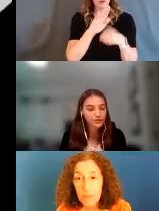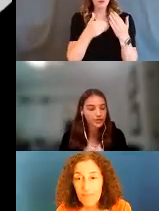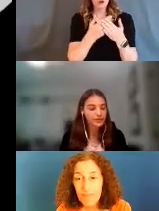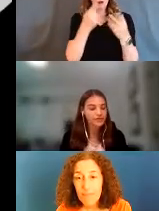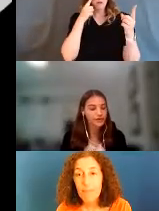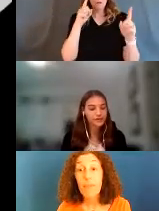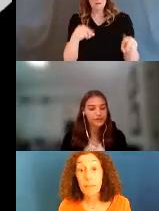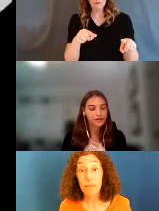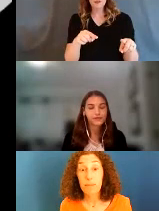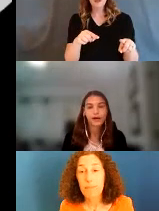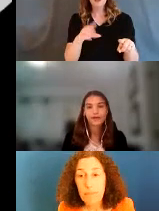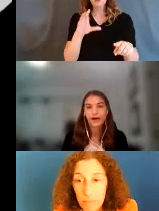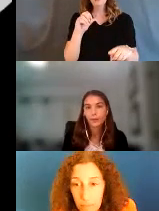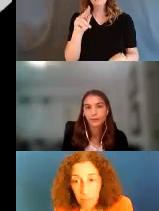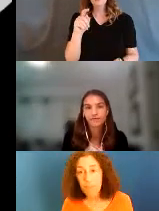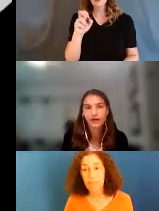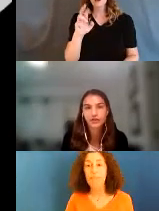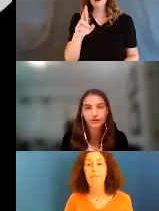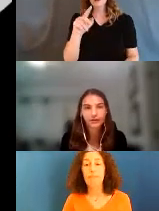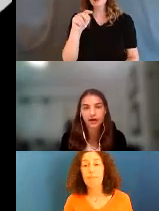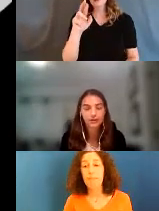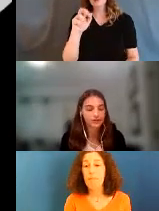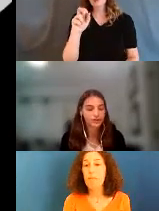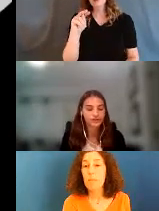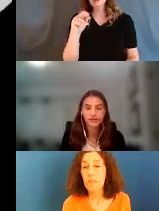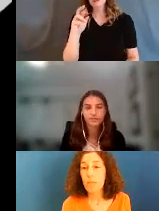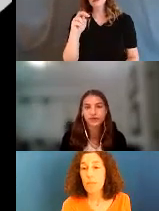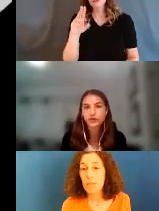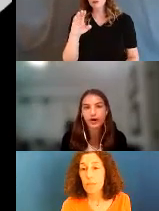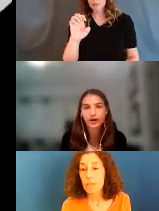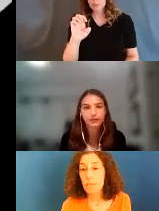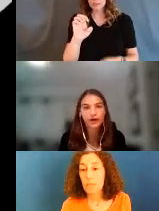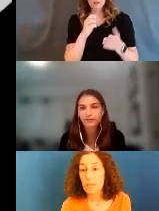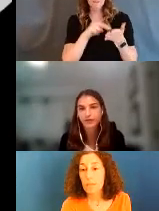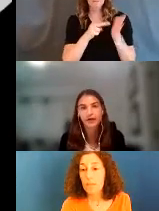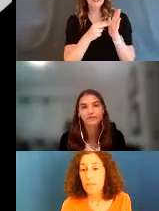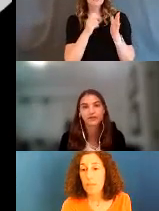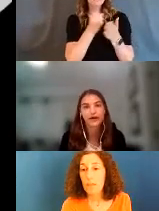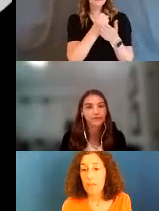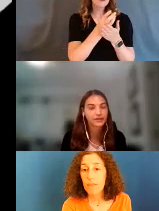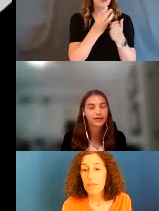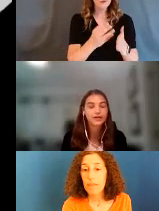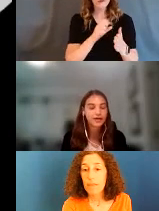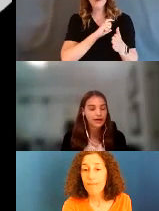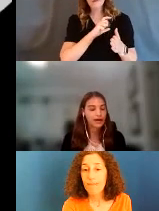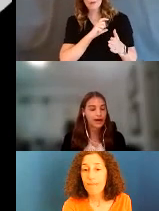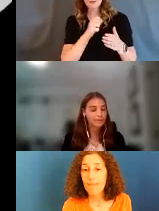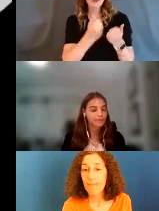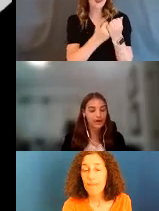So countertransference is when the helping professional, such as a social worker, law enforcement officer,